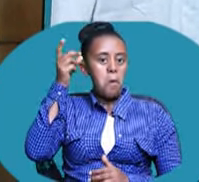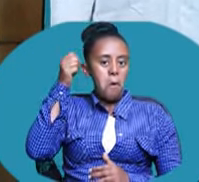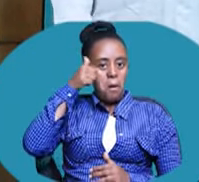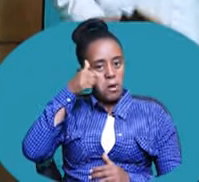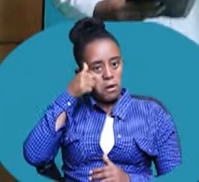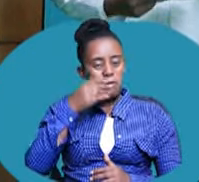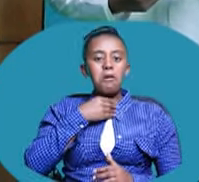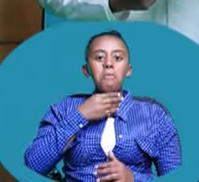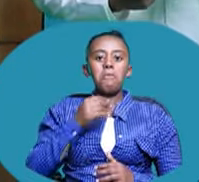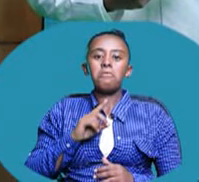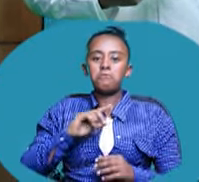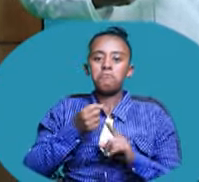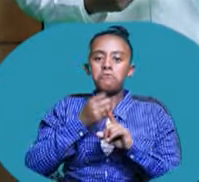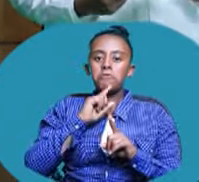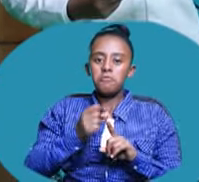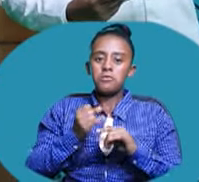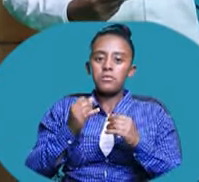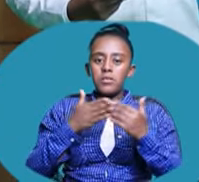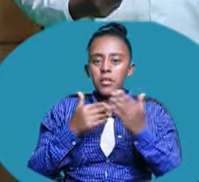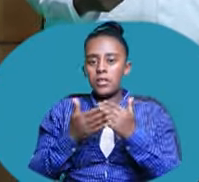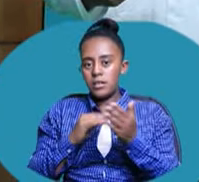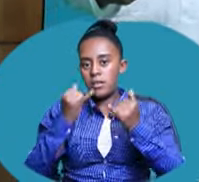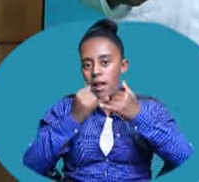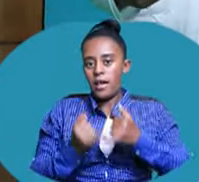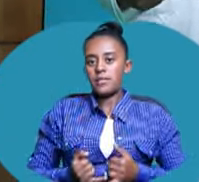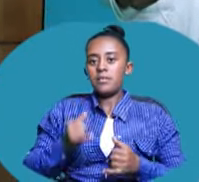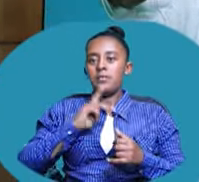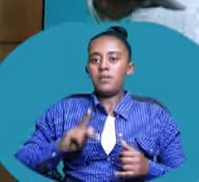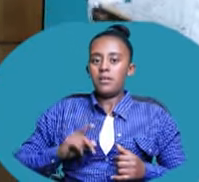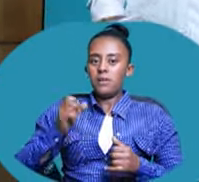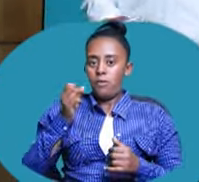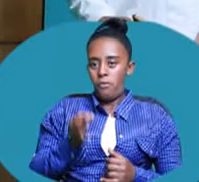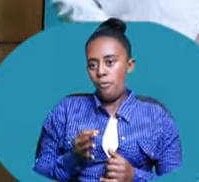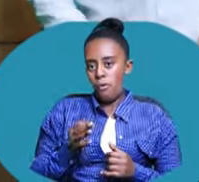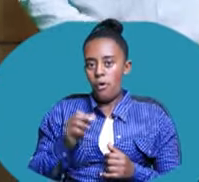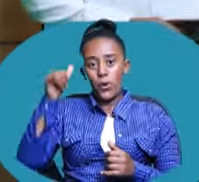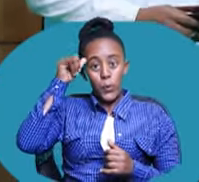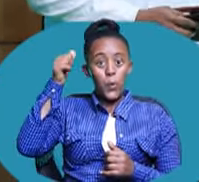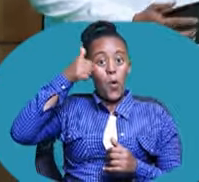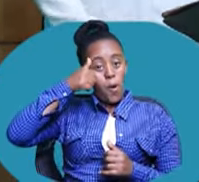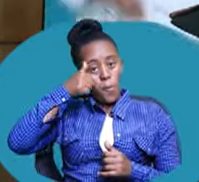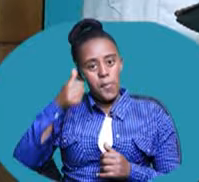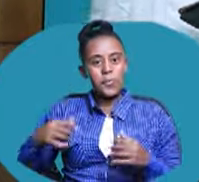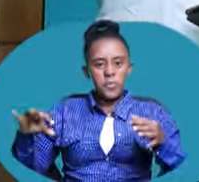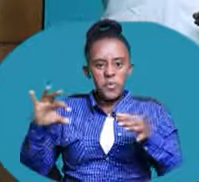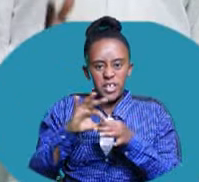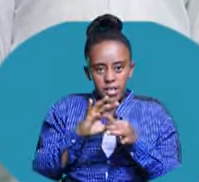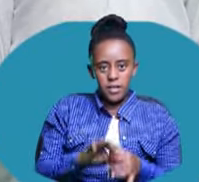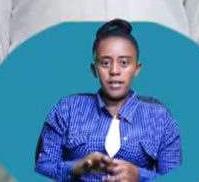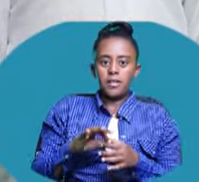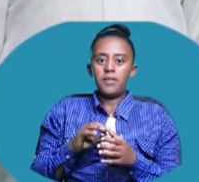general. He defeated easily the last king of Zagwe kingdom. Yekuno Amlak linked his